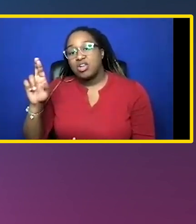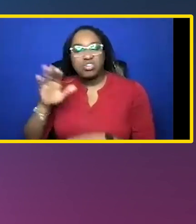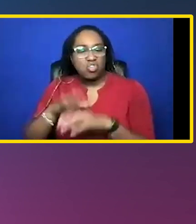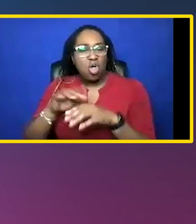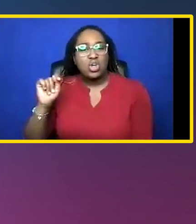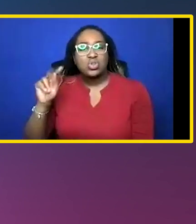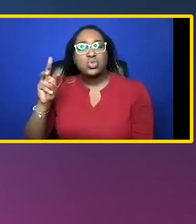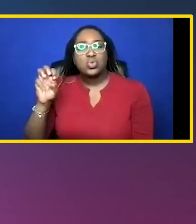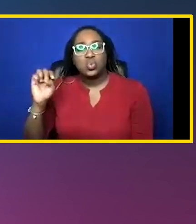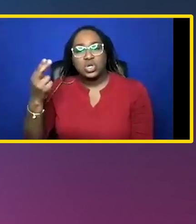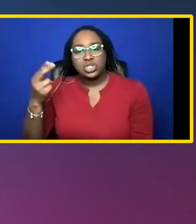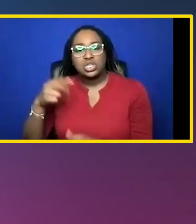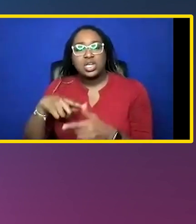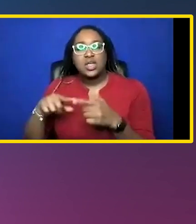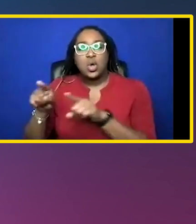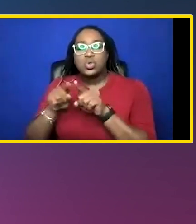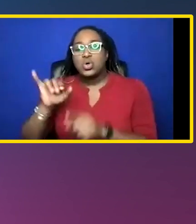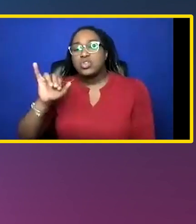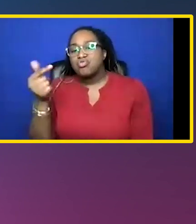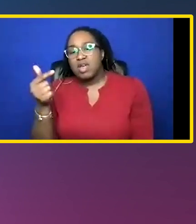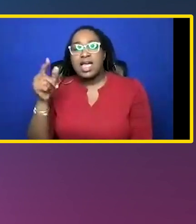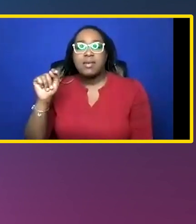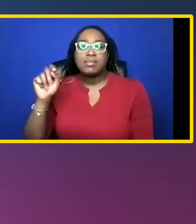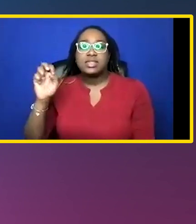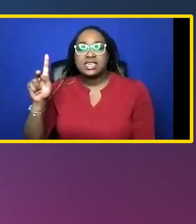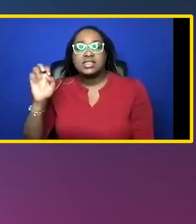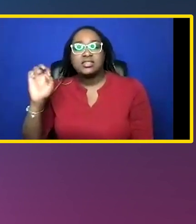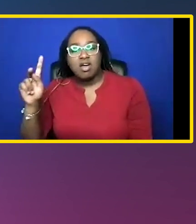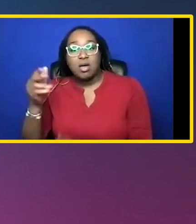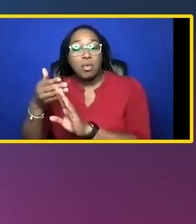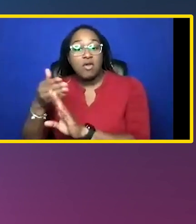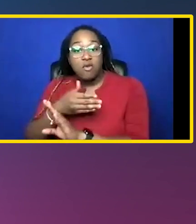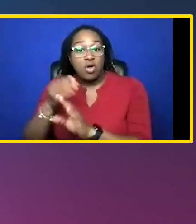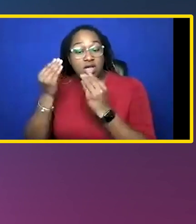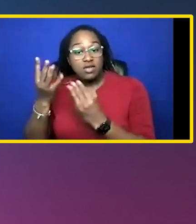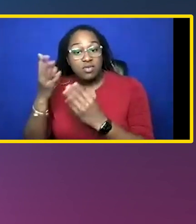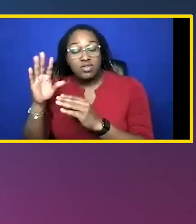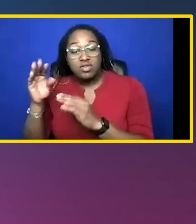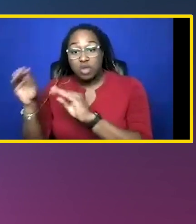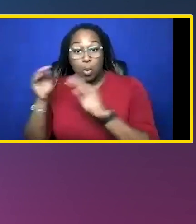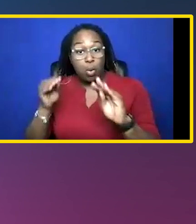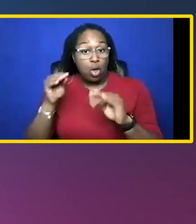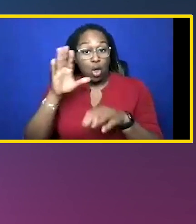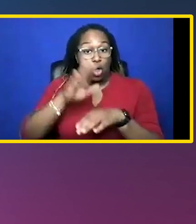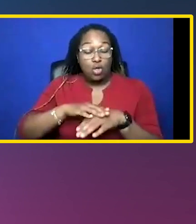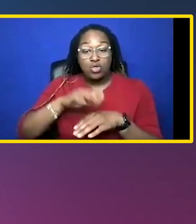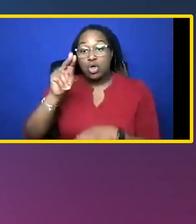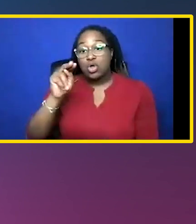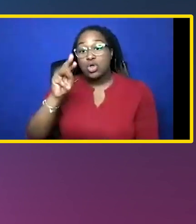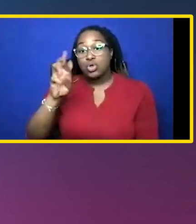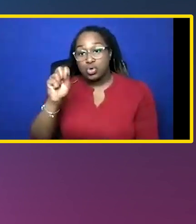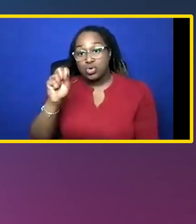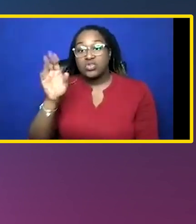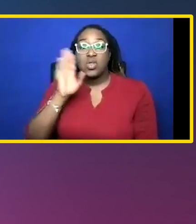use Instagram and TikTok because before the information is put on whatever news station, it will be